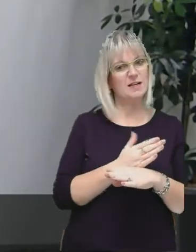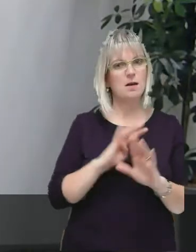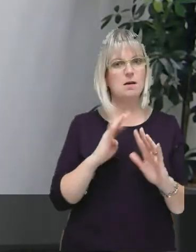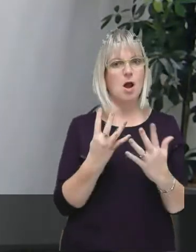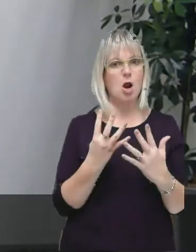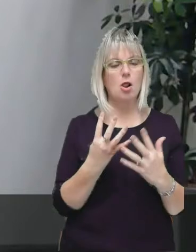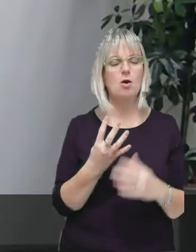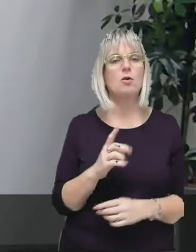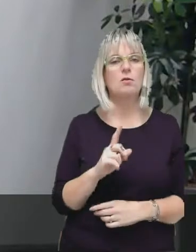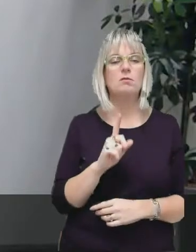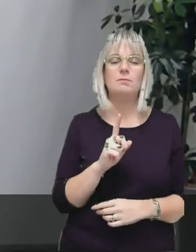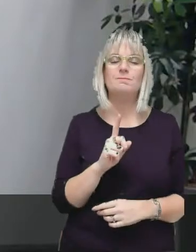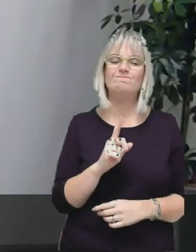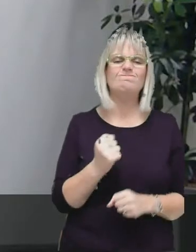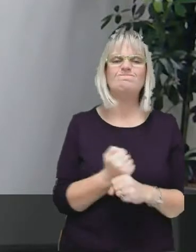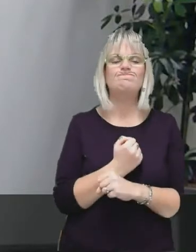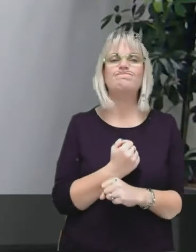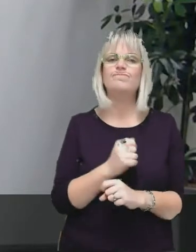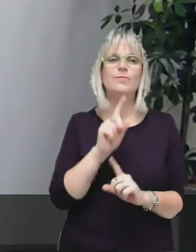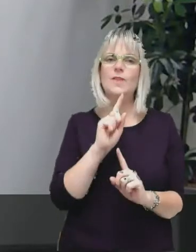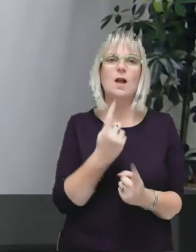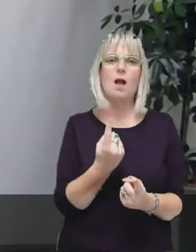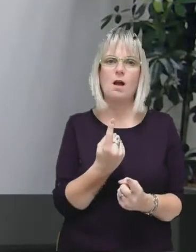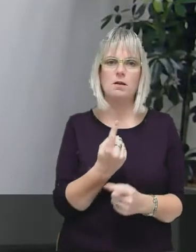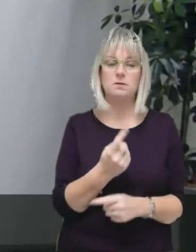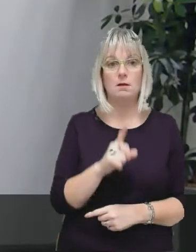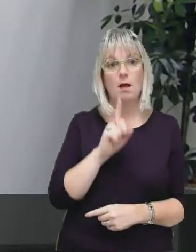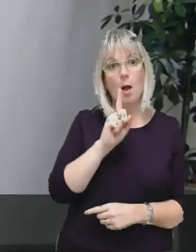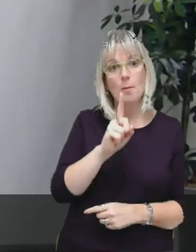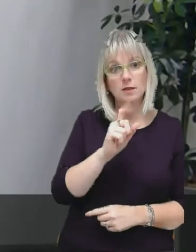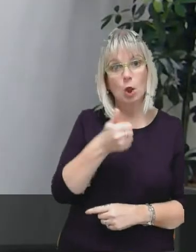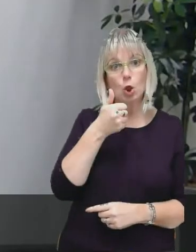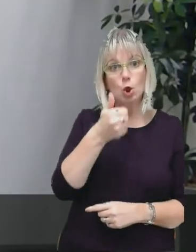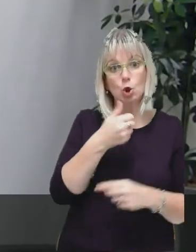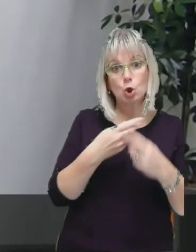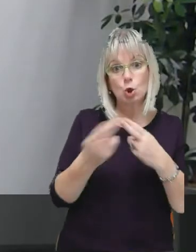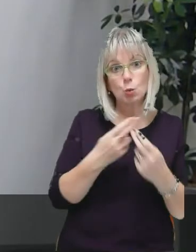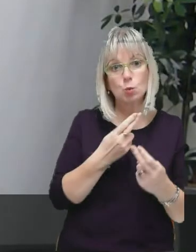for London, that free travel won't be taken away after 9 a.m.